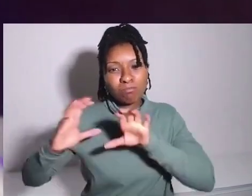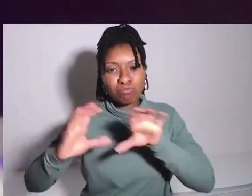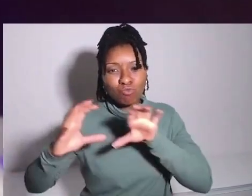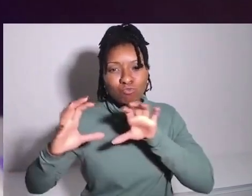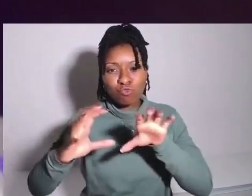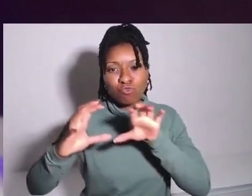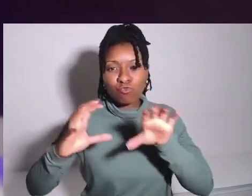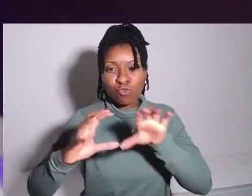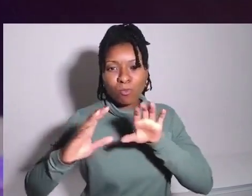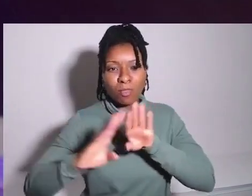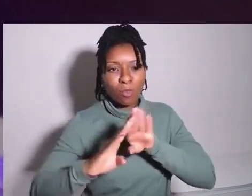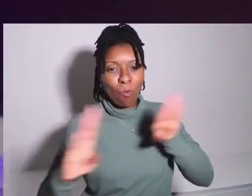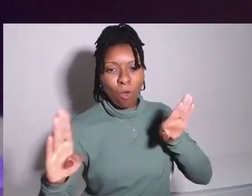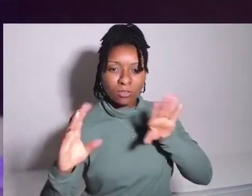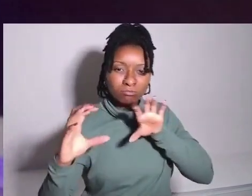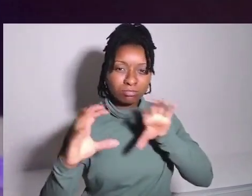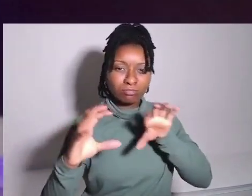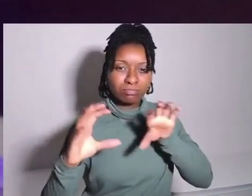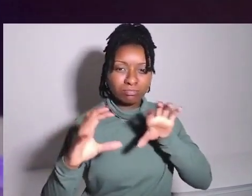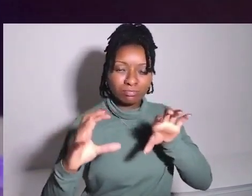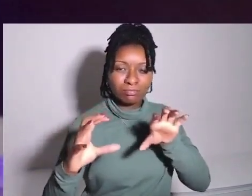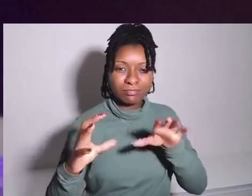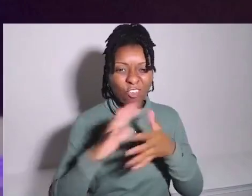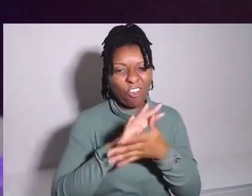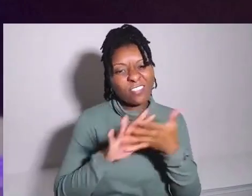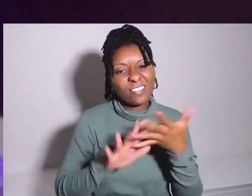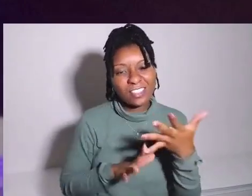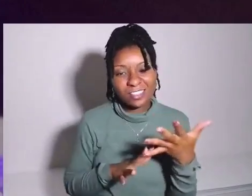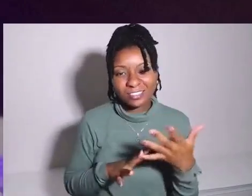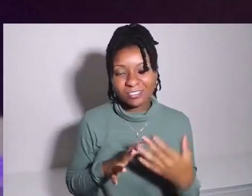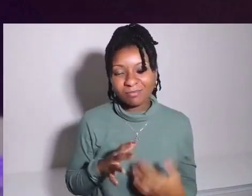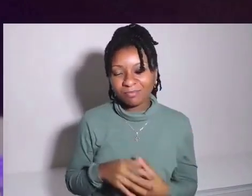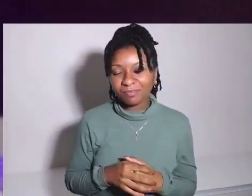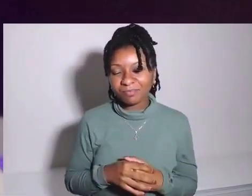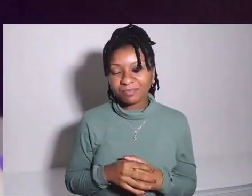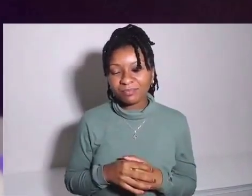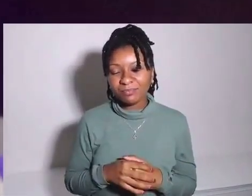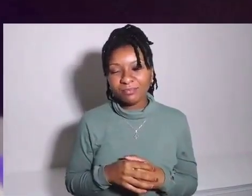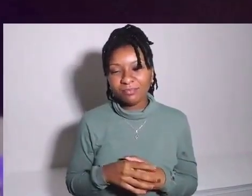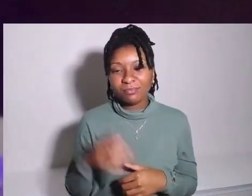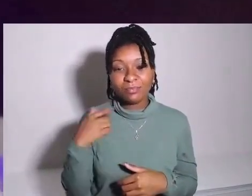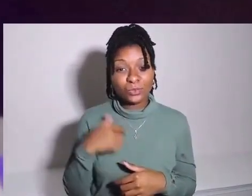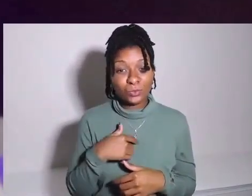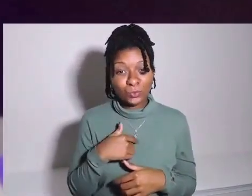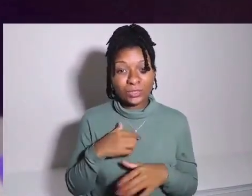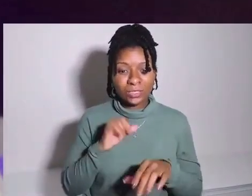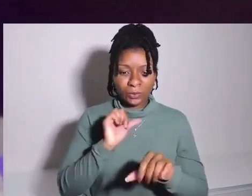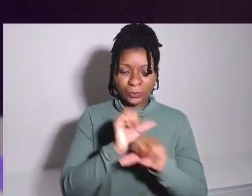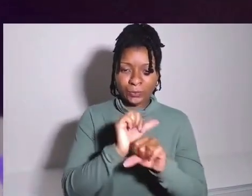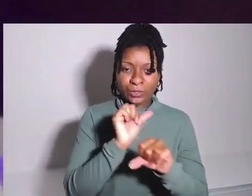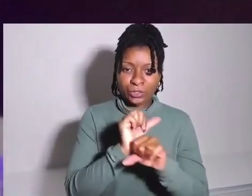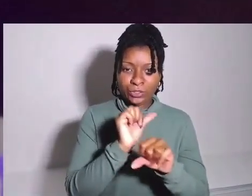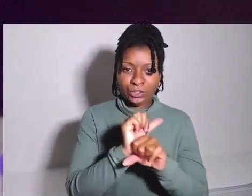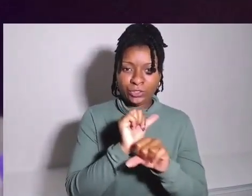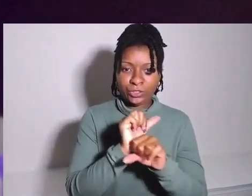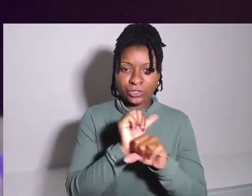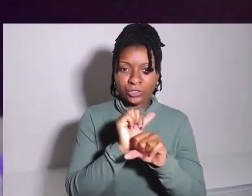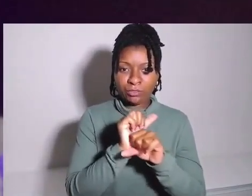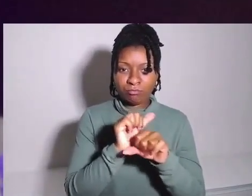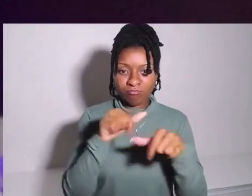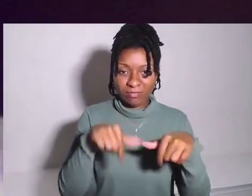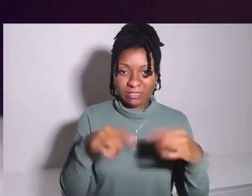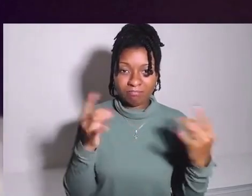the things. So when we do our work in this way, we invite you not to try to ignore the